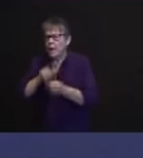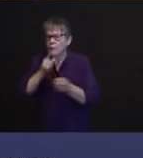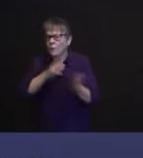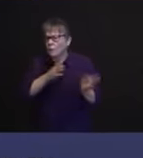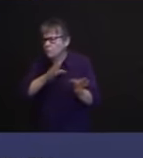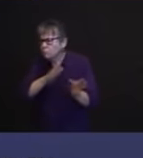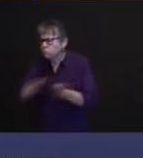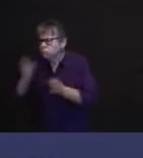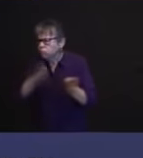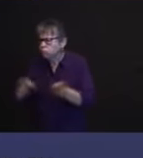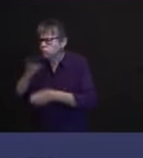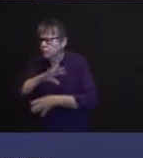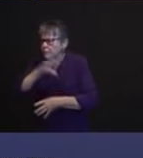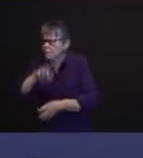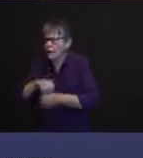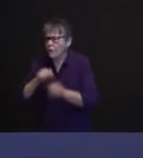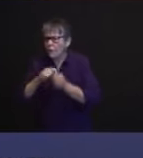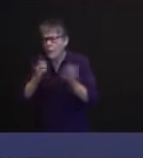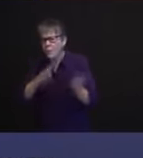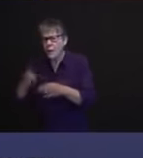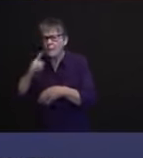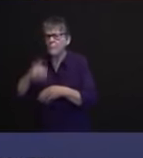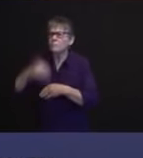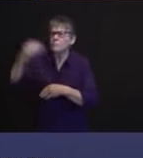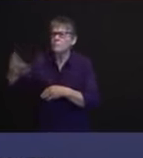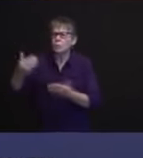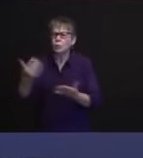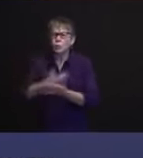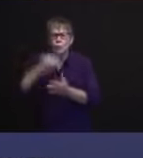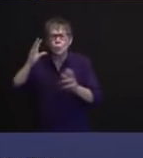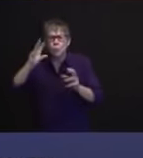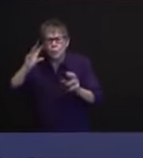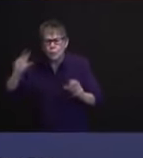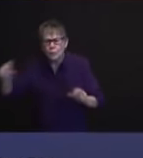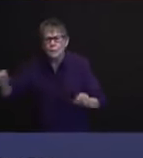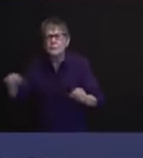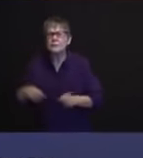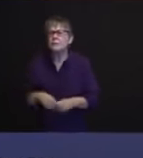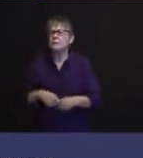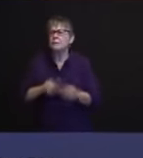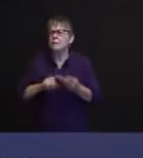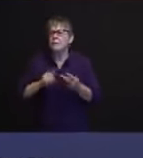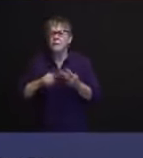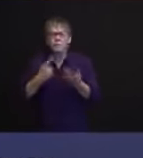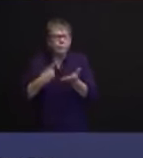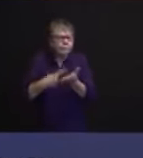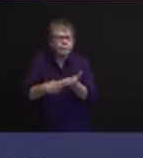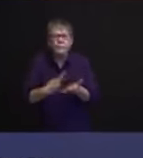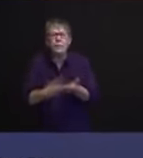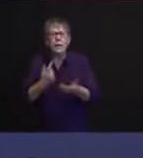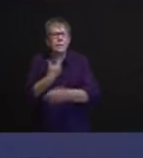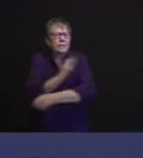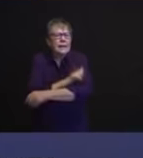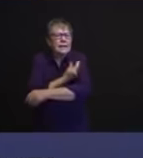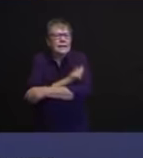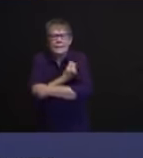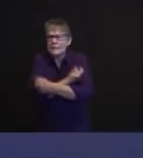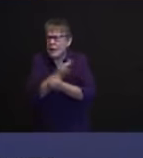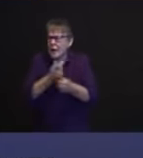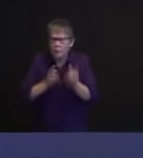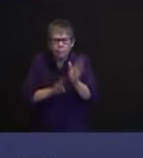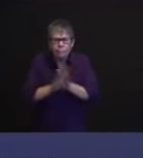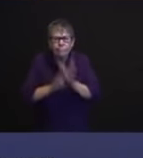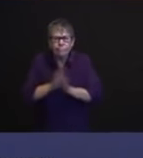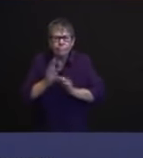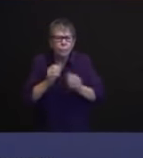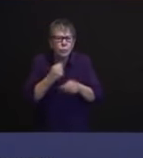pretty impressive, the vaccine development, whereas there are other parts of the national response that have been